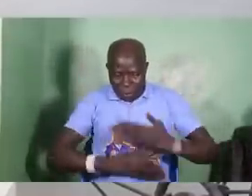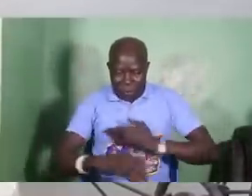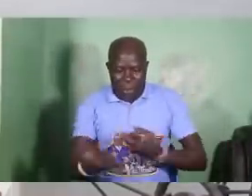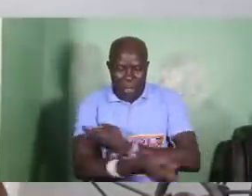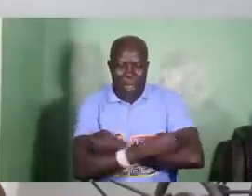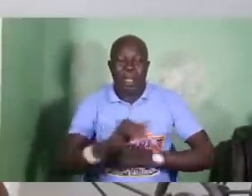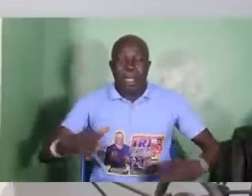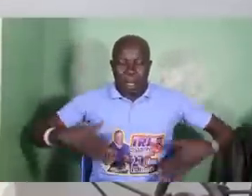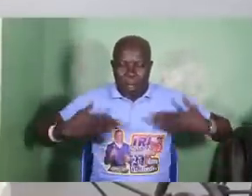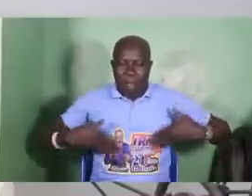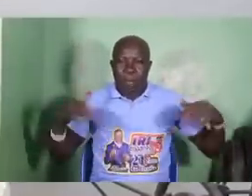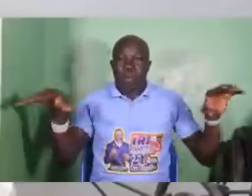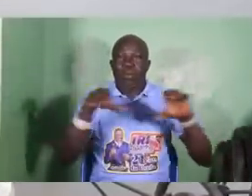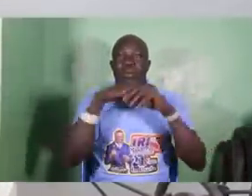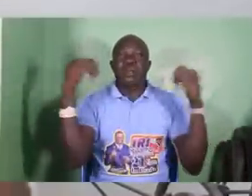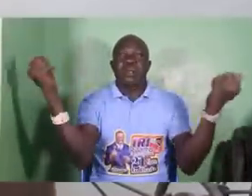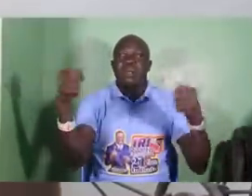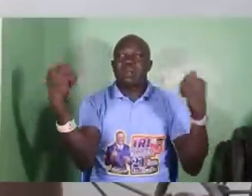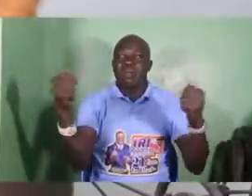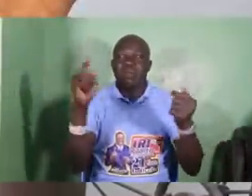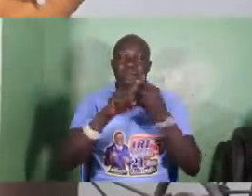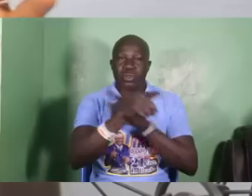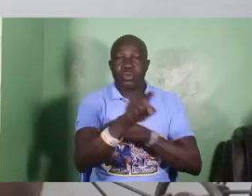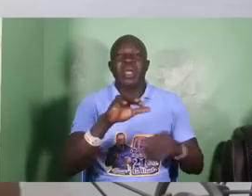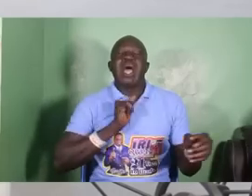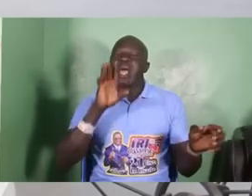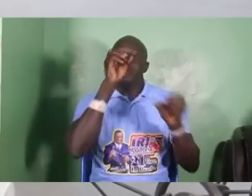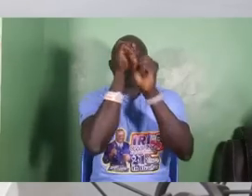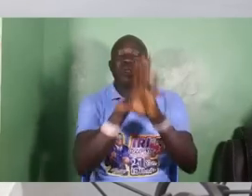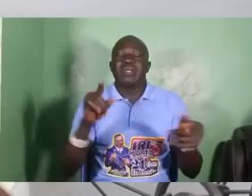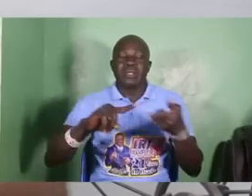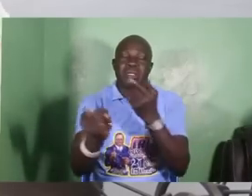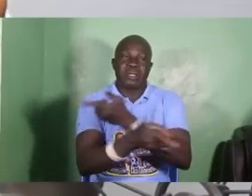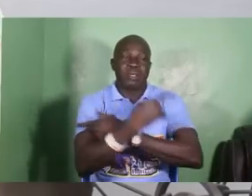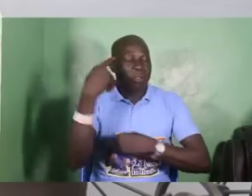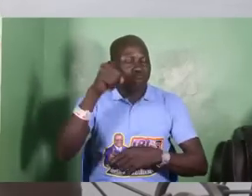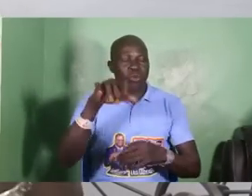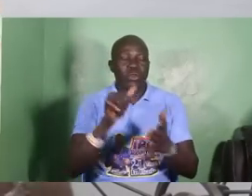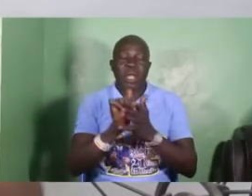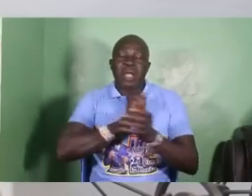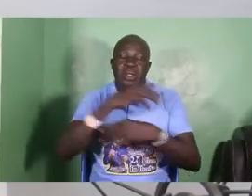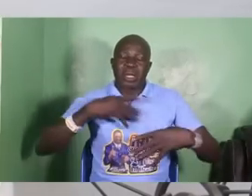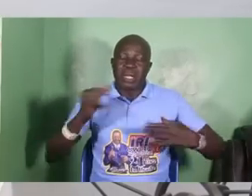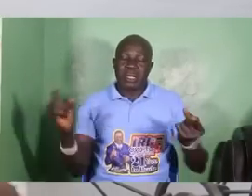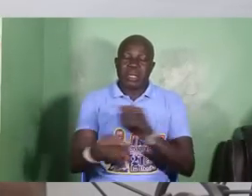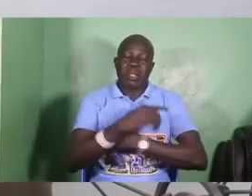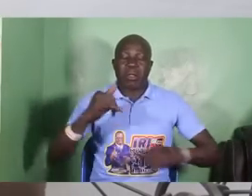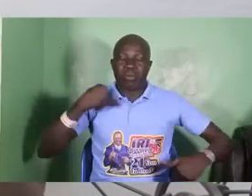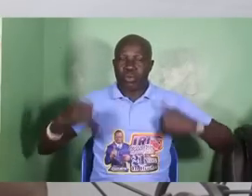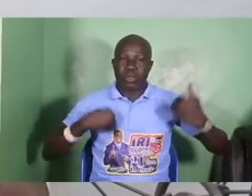birthday. Happy wedding anniversary. Happy wedding anniversary to you. I sanctify this day for you as your day of